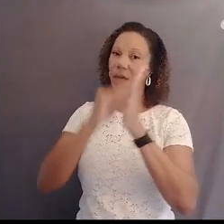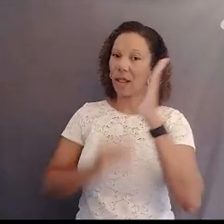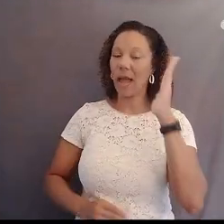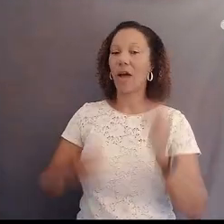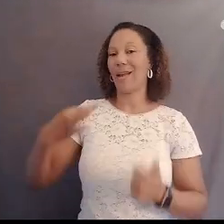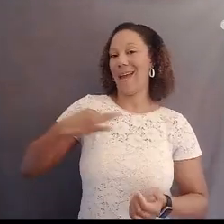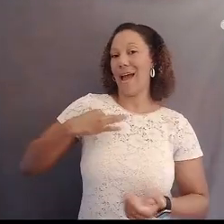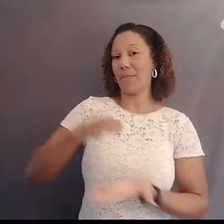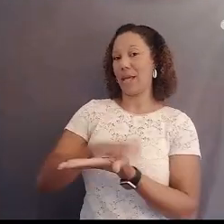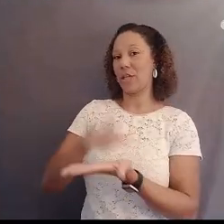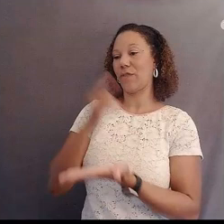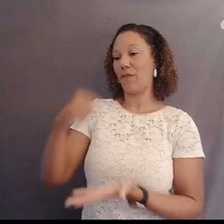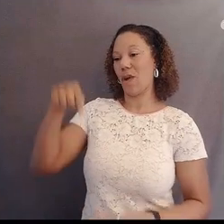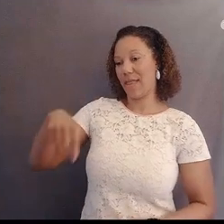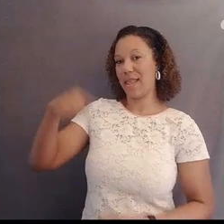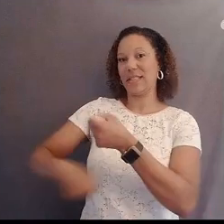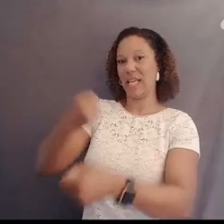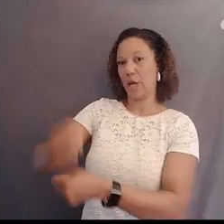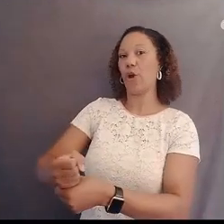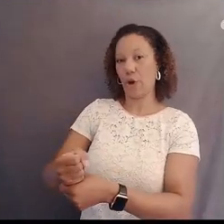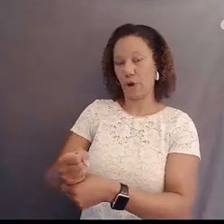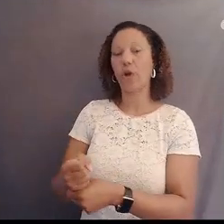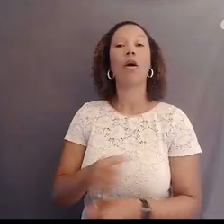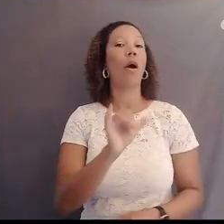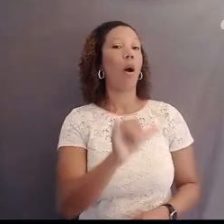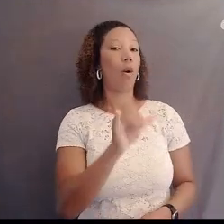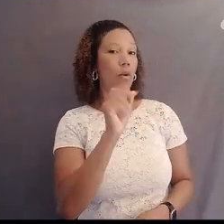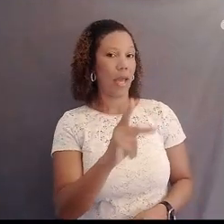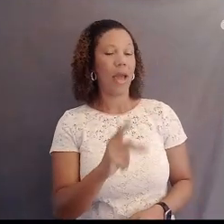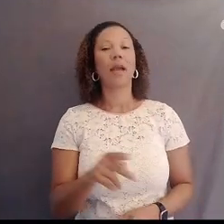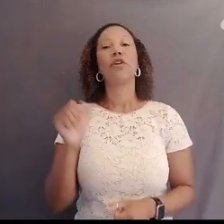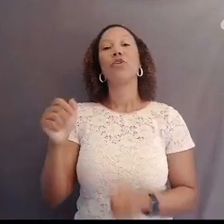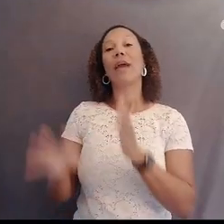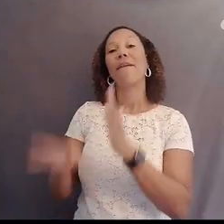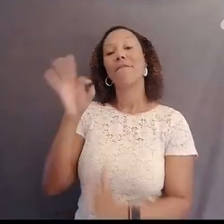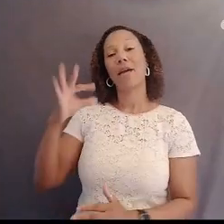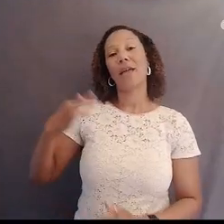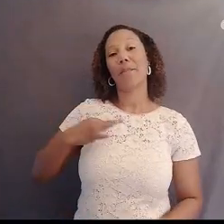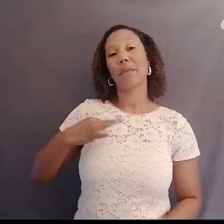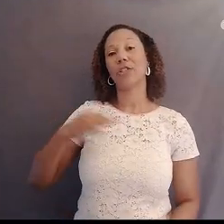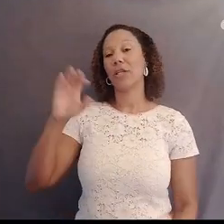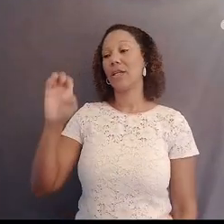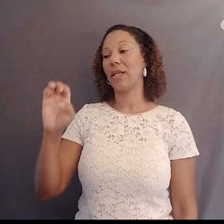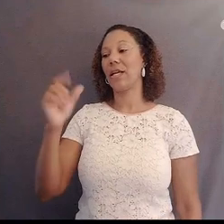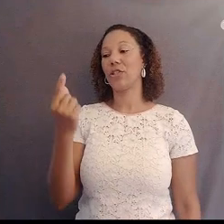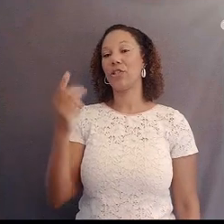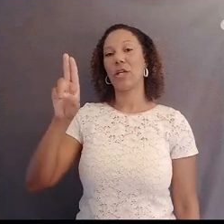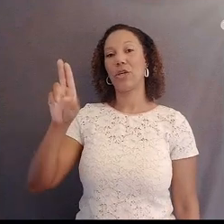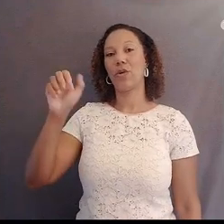application for this school year. And that application is available on egusd.net,